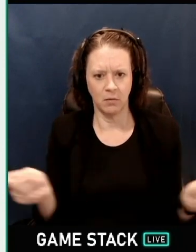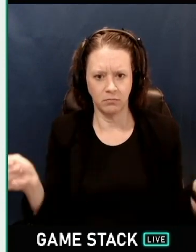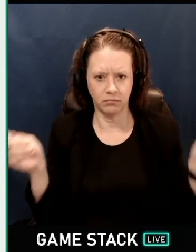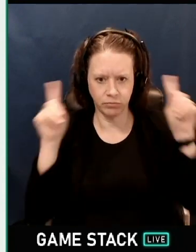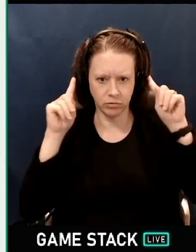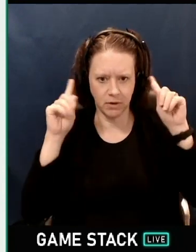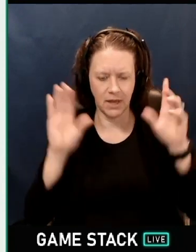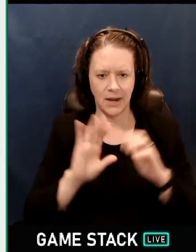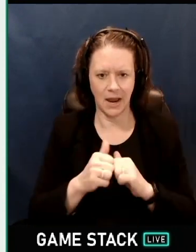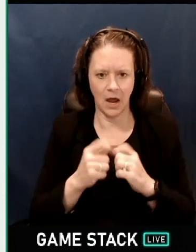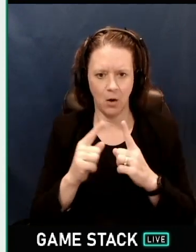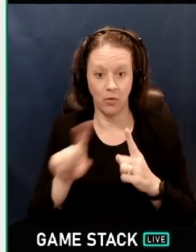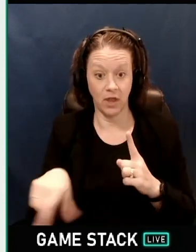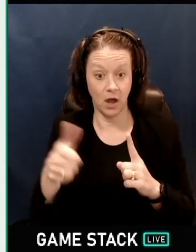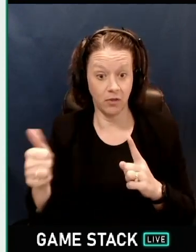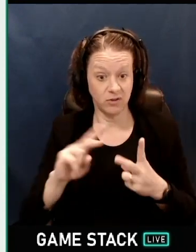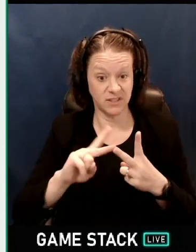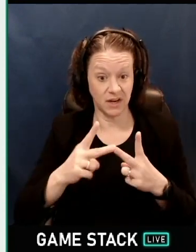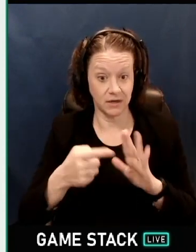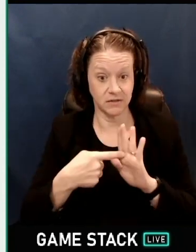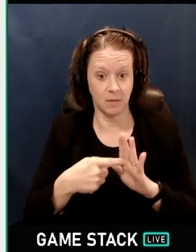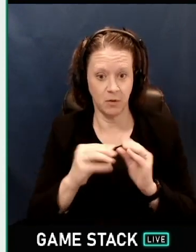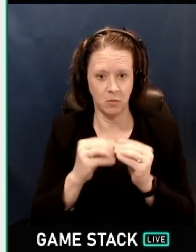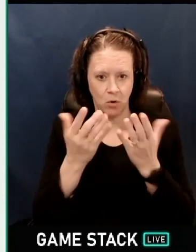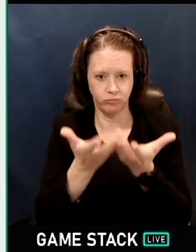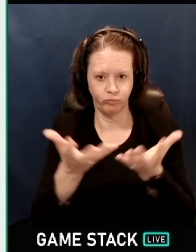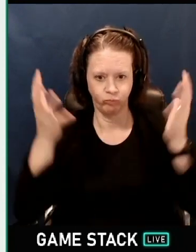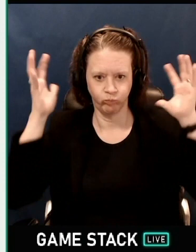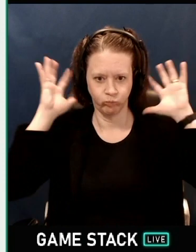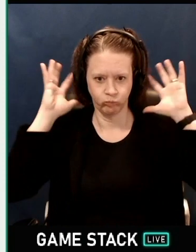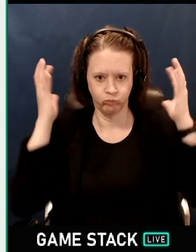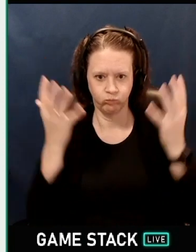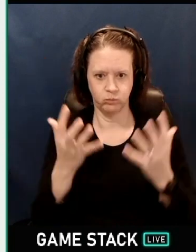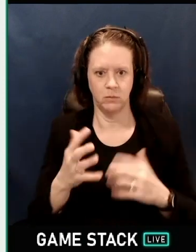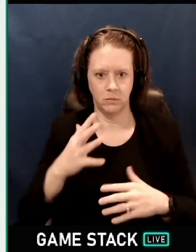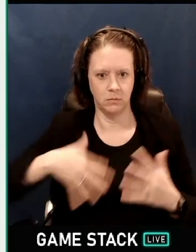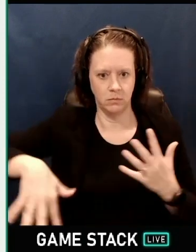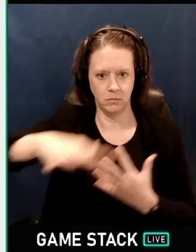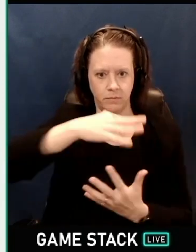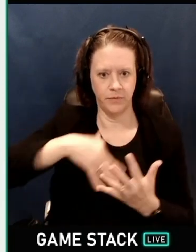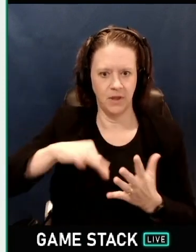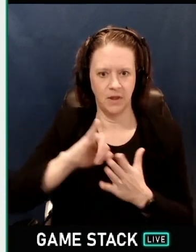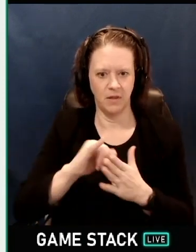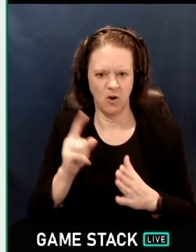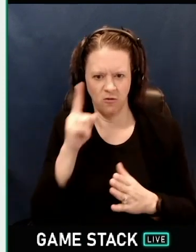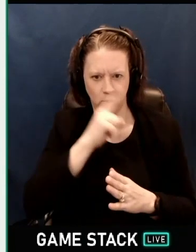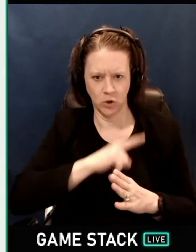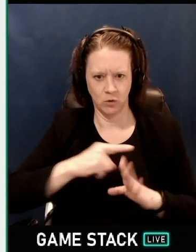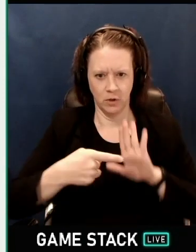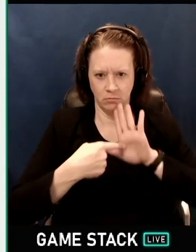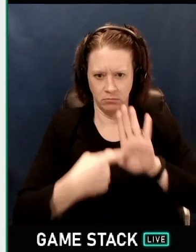are virtually rendering those speaker locations.